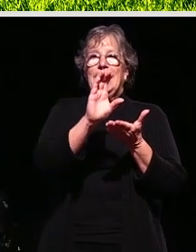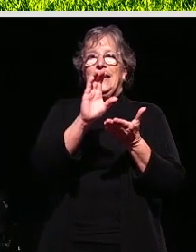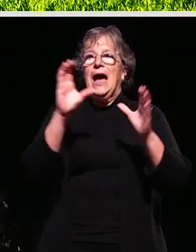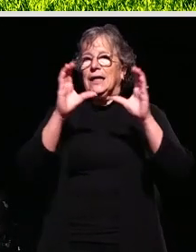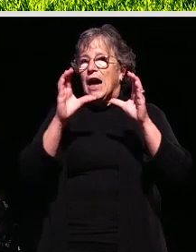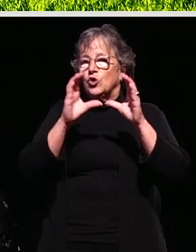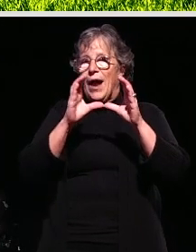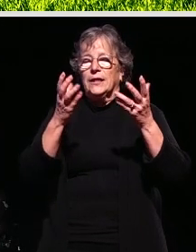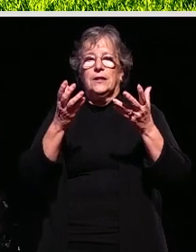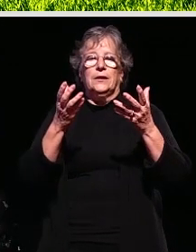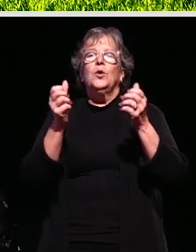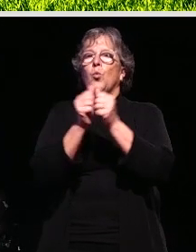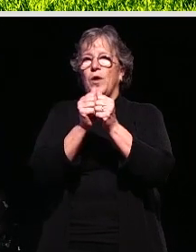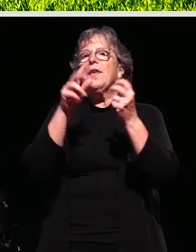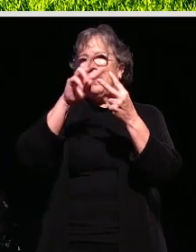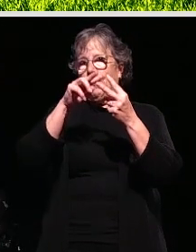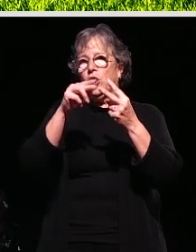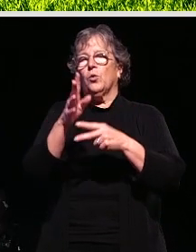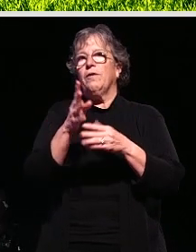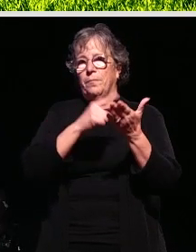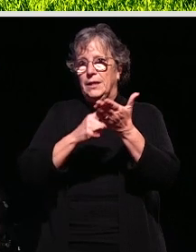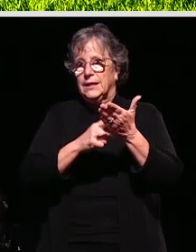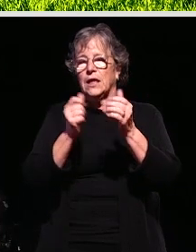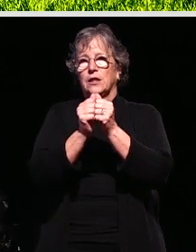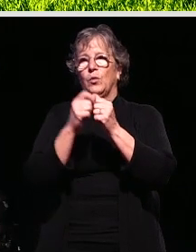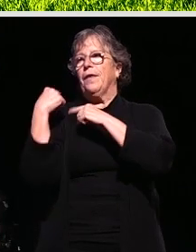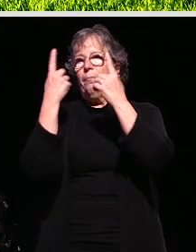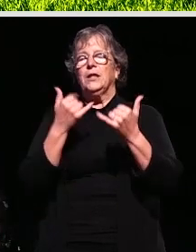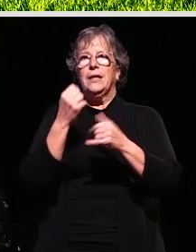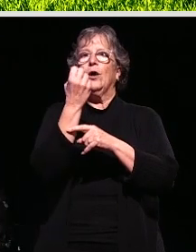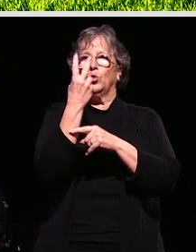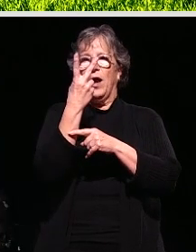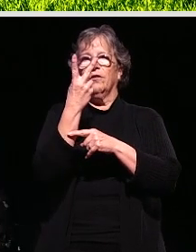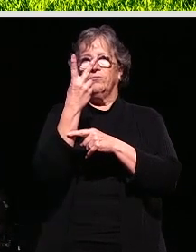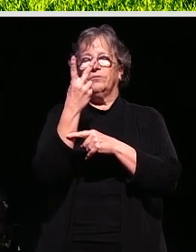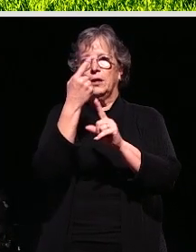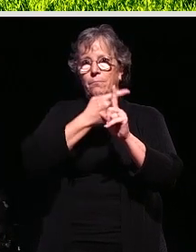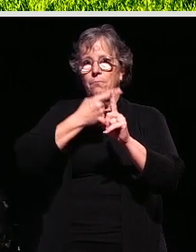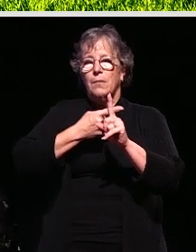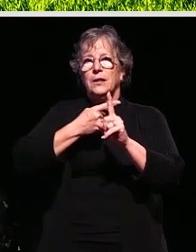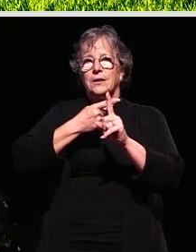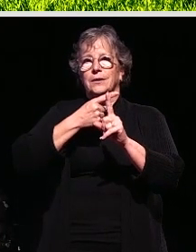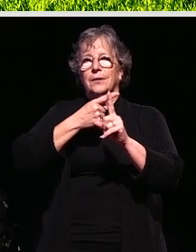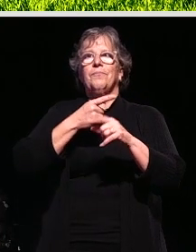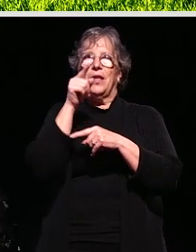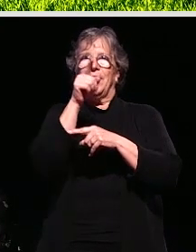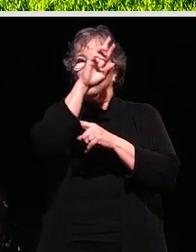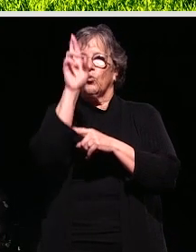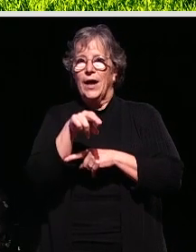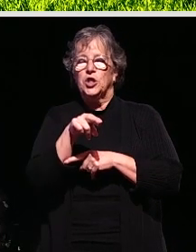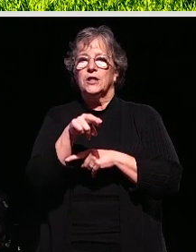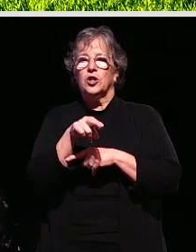manufacturing partner that we've already been talking with for the last 12 months, based in Rochester. We would then leverage the initial machines built by them